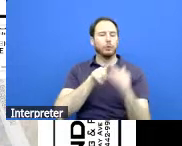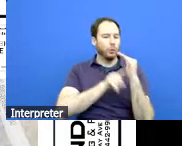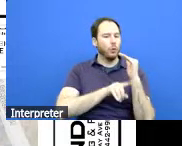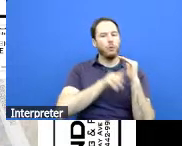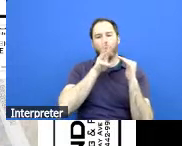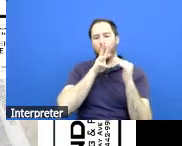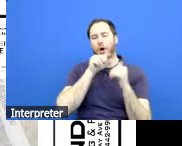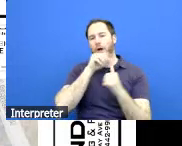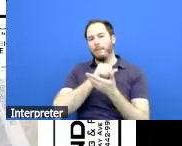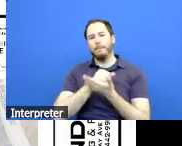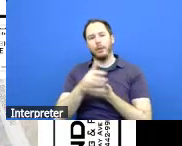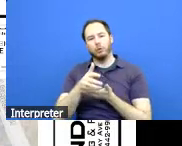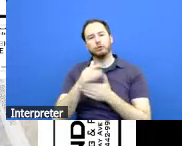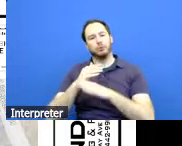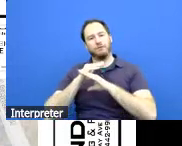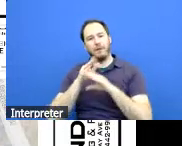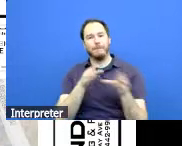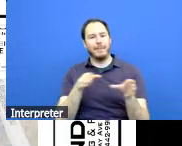prevention plan.